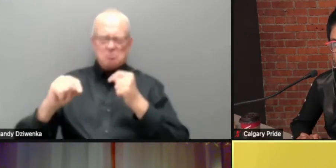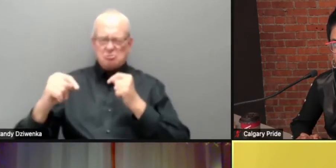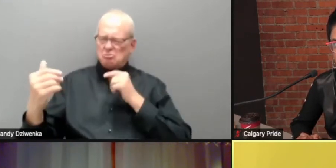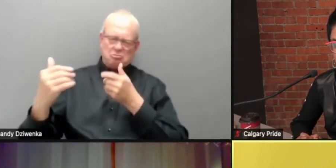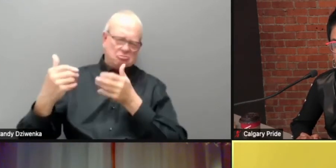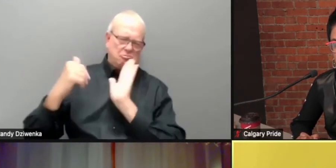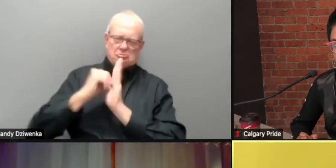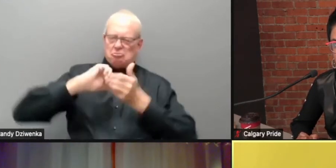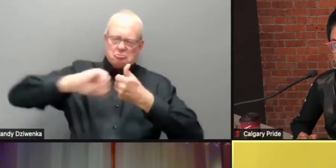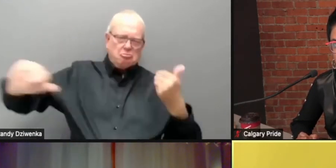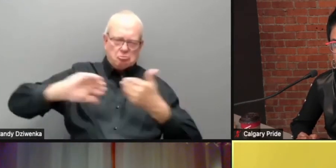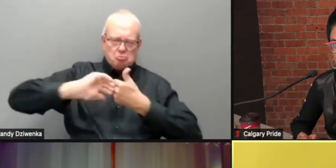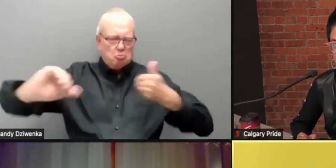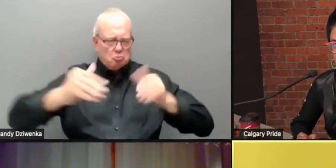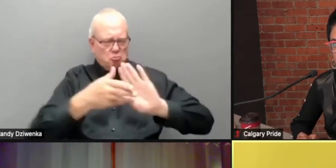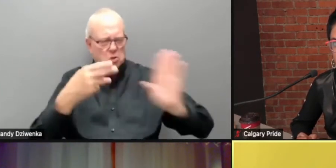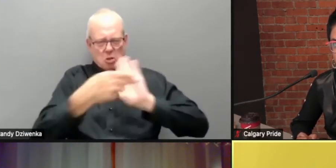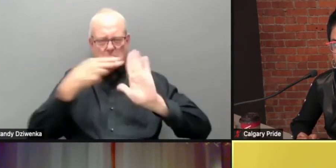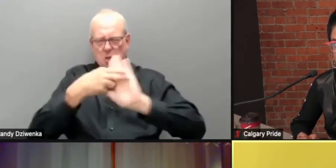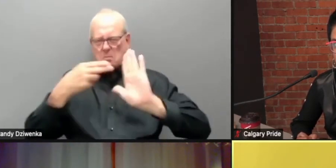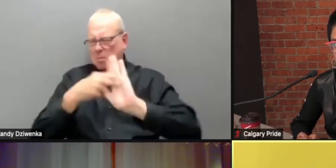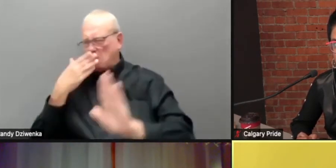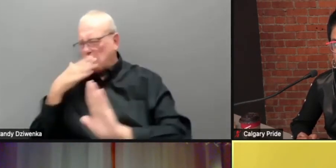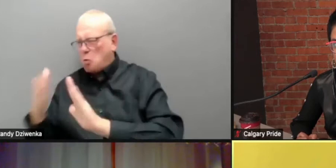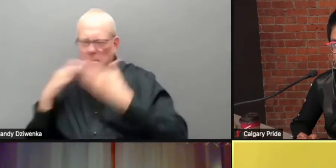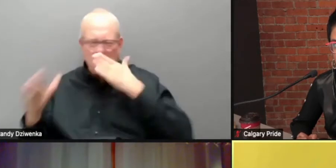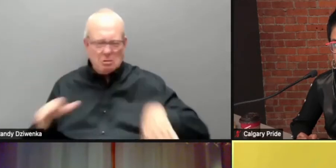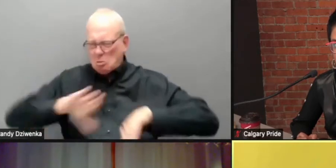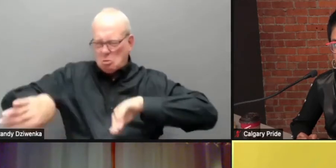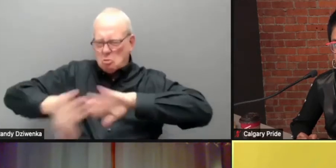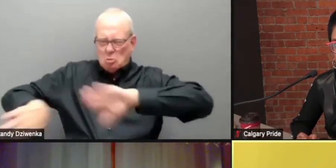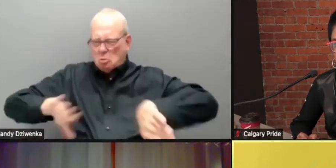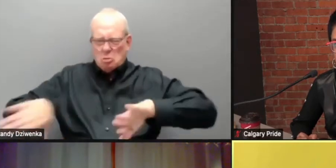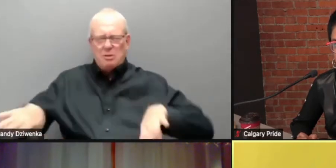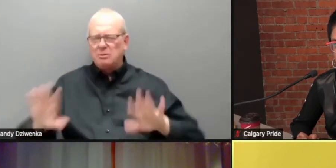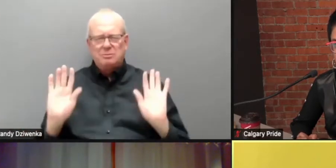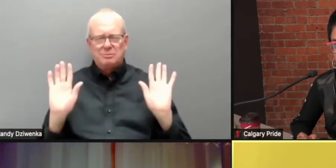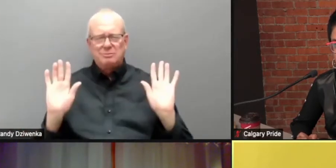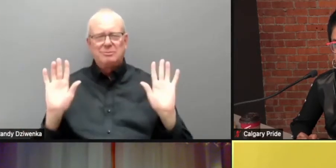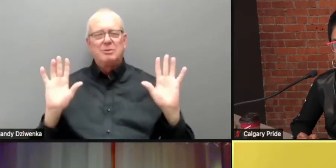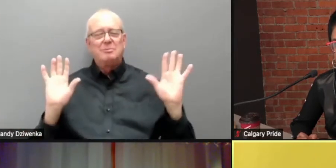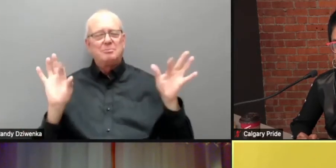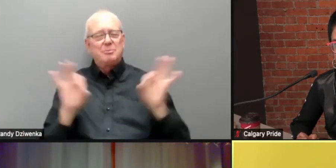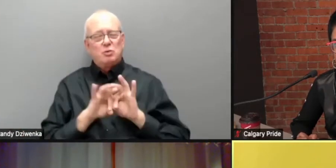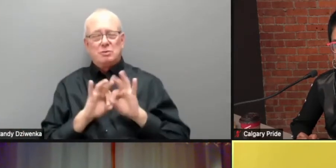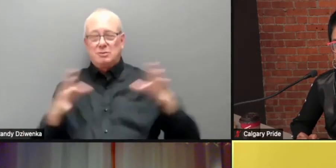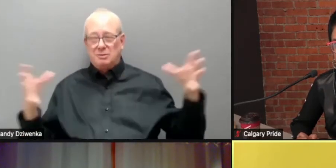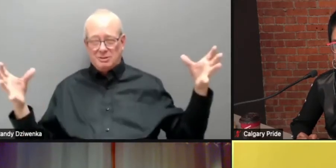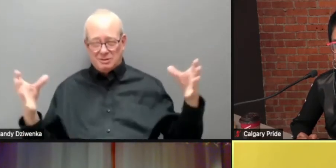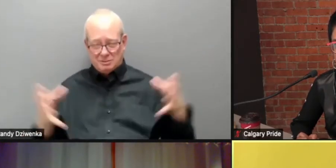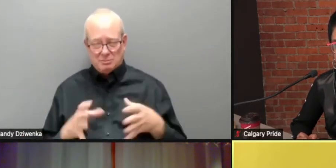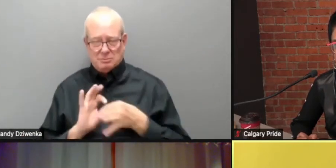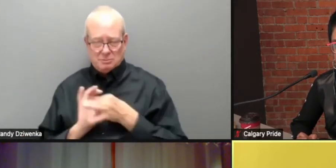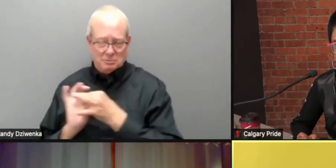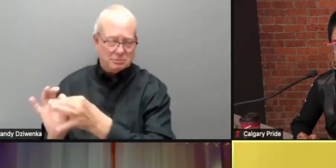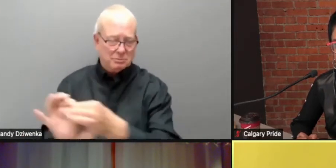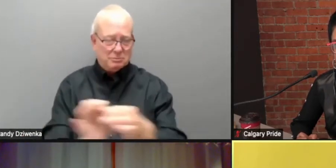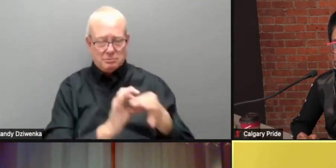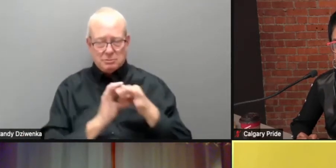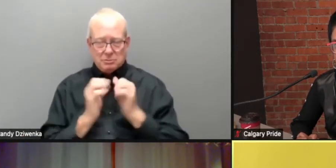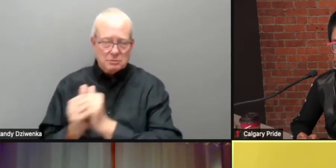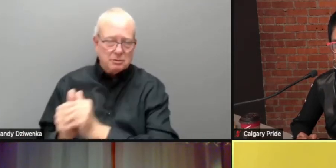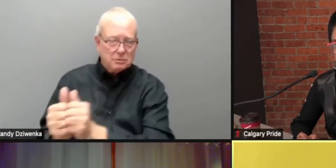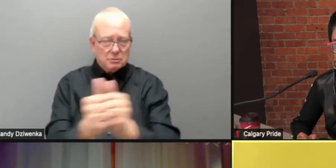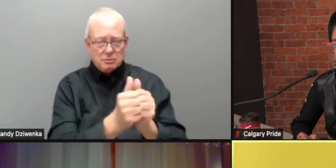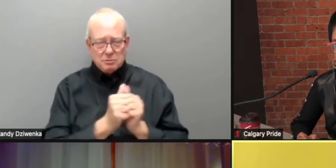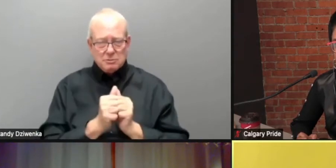are all one, and we have to fight together to make this world a better place to live. And